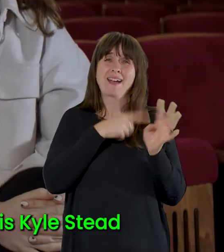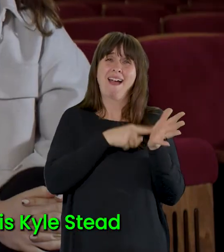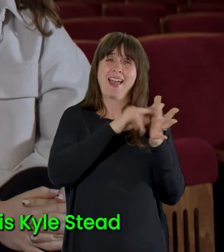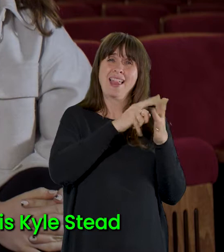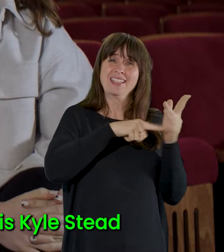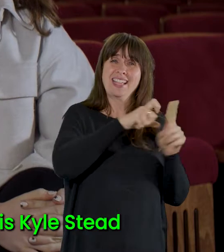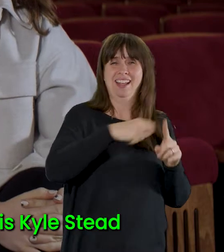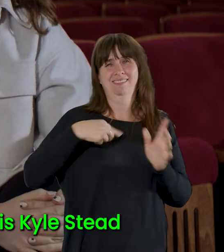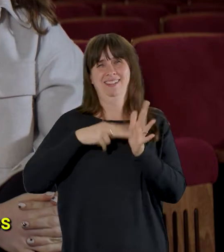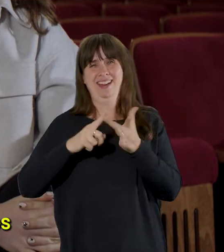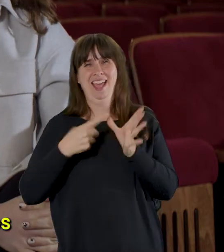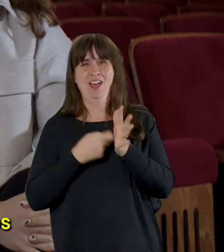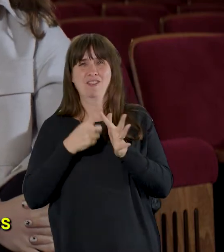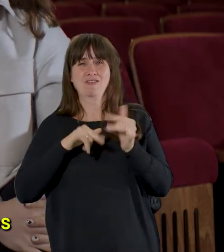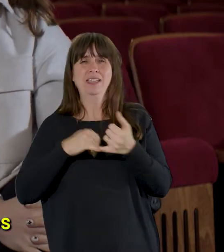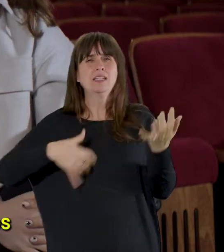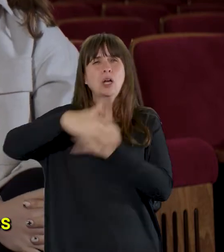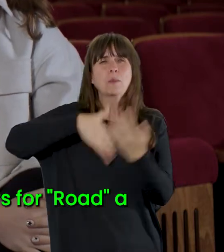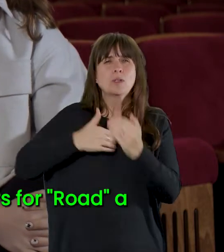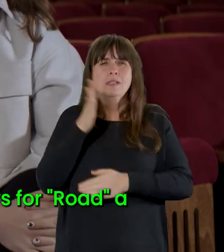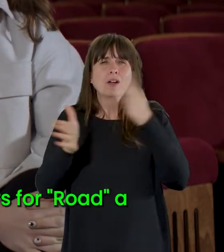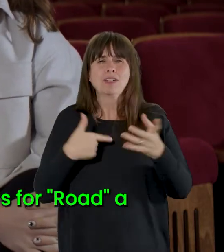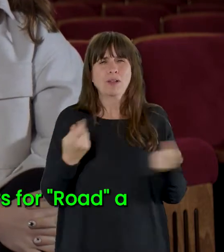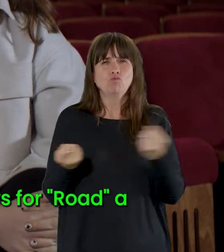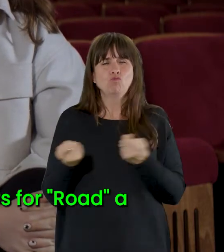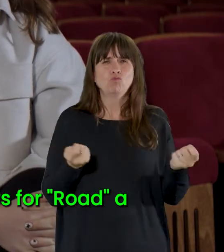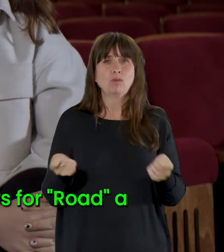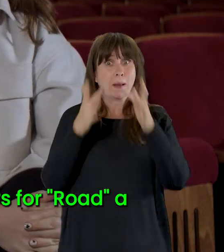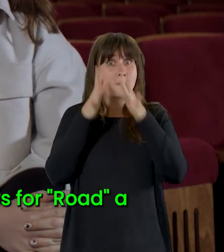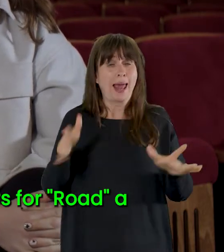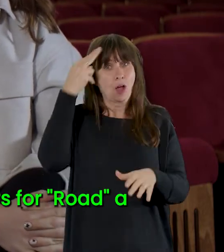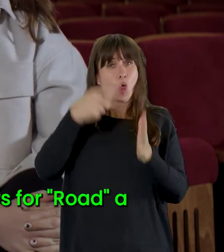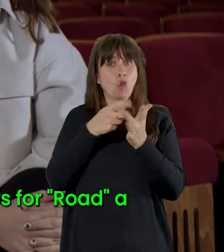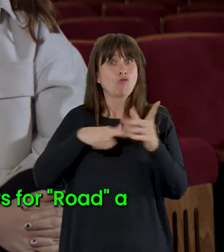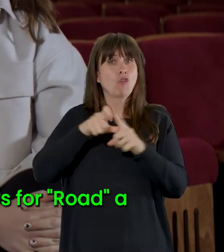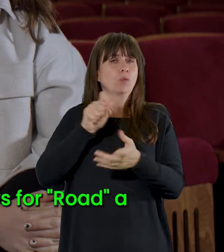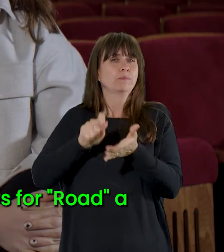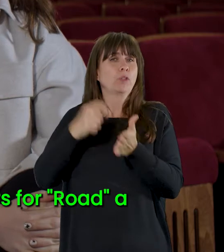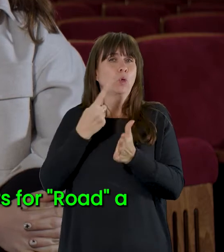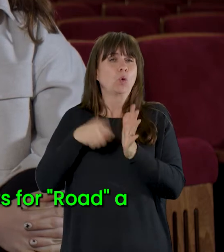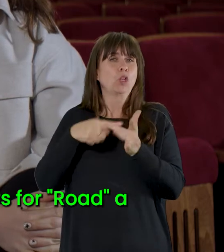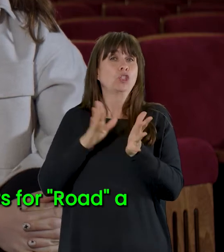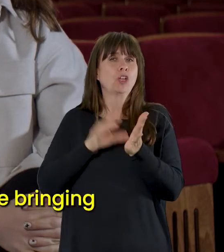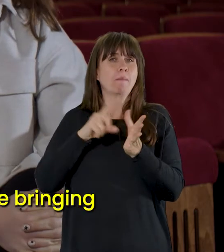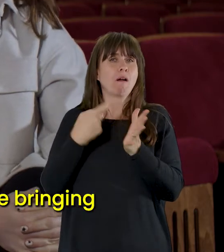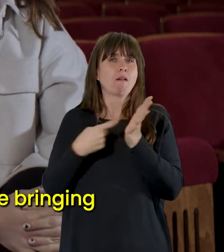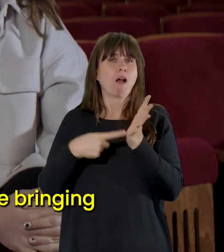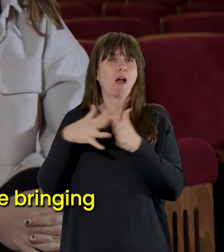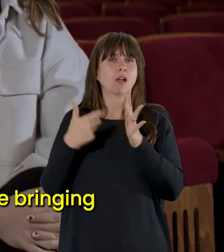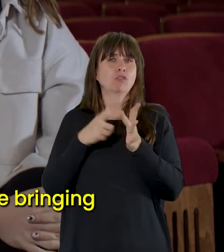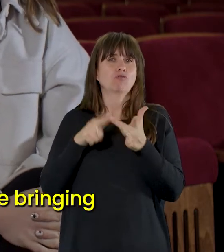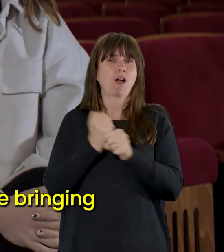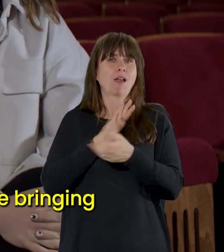Hello, Shemai. My name's Kyle Stead. A fi yw Iaith. And we're the Community Outreach Coordinators for Road, a play by Jim Cartwright. Mi fyddwn